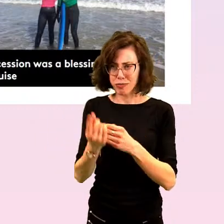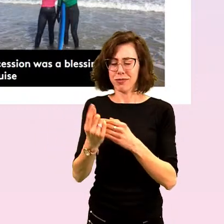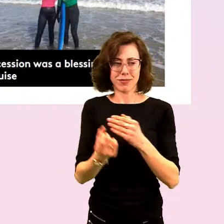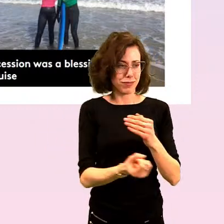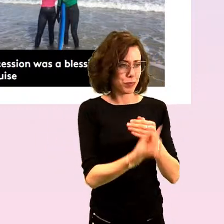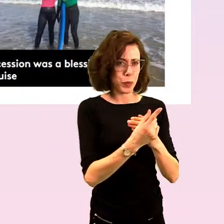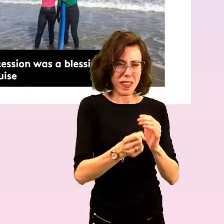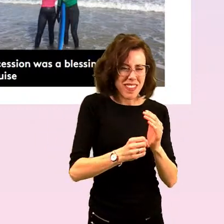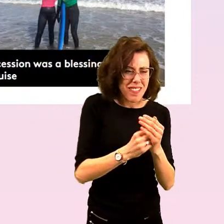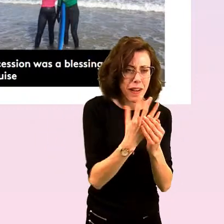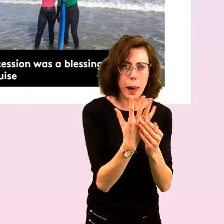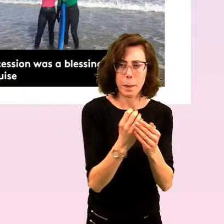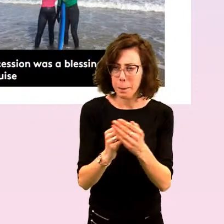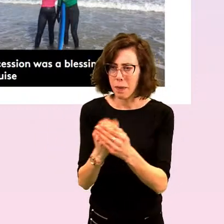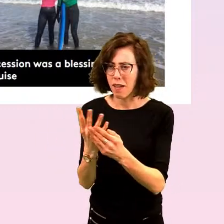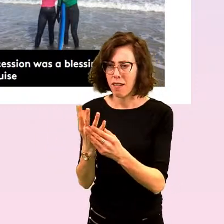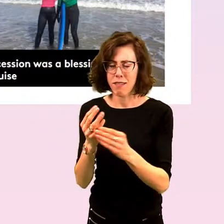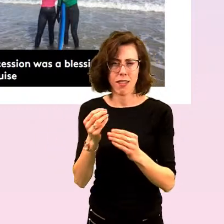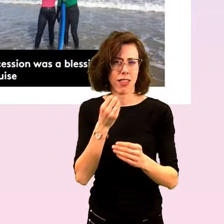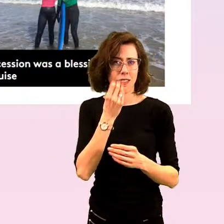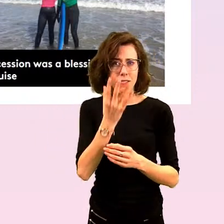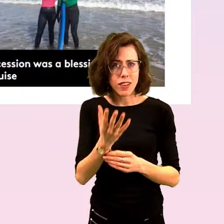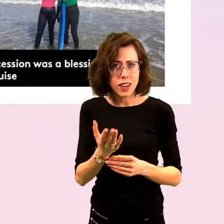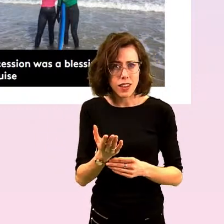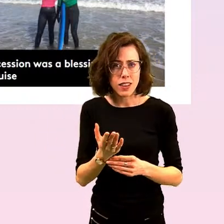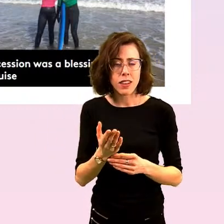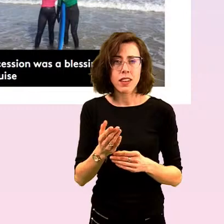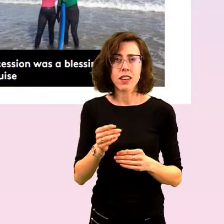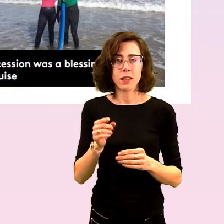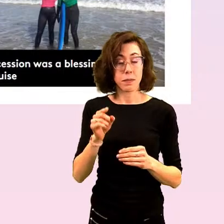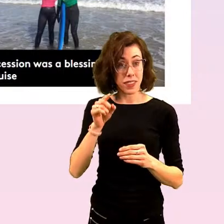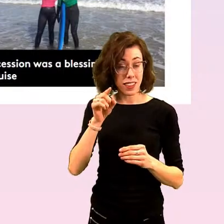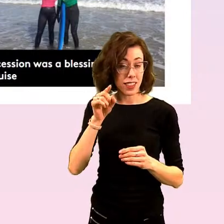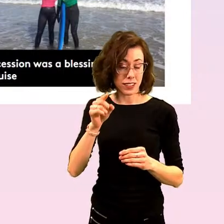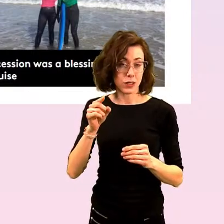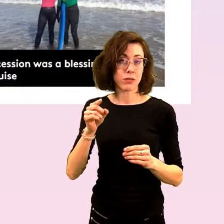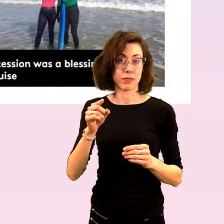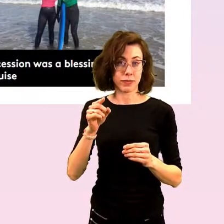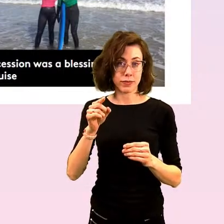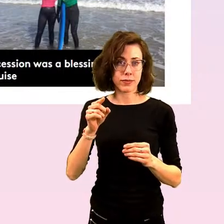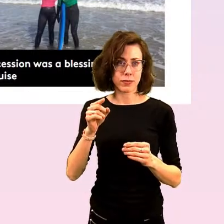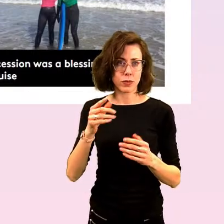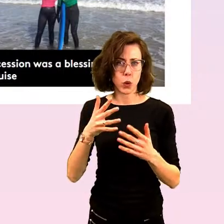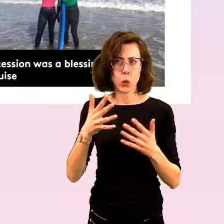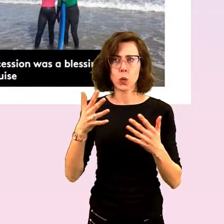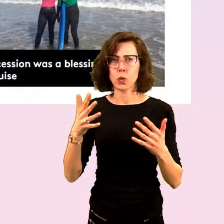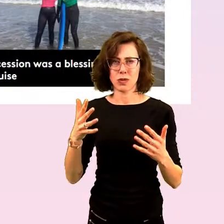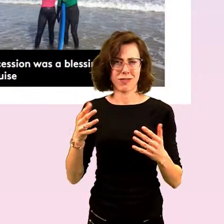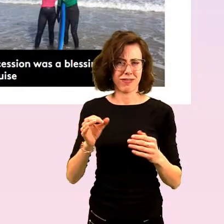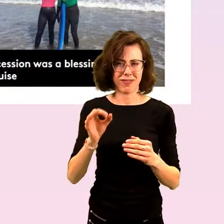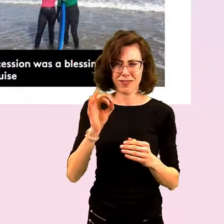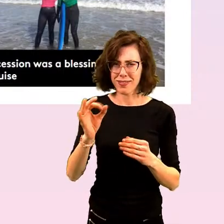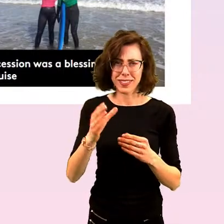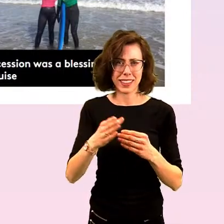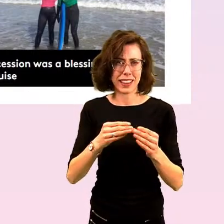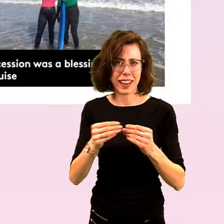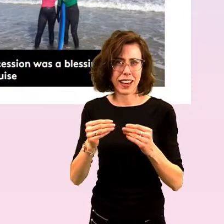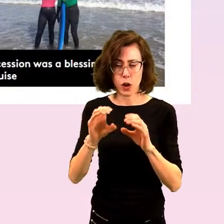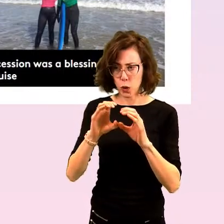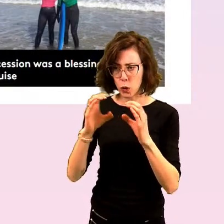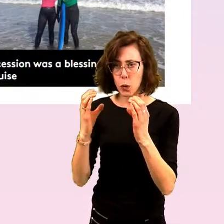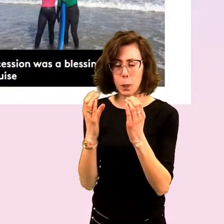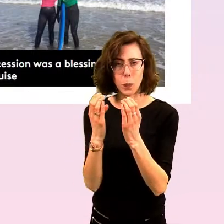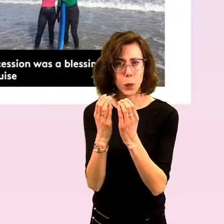over the years. And I think, that's a big bonus, and the community side of